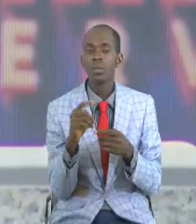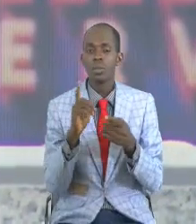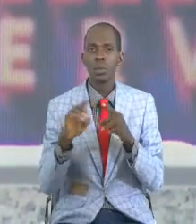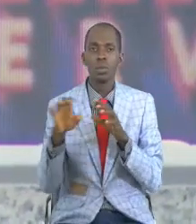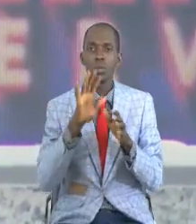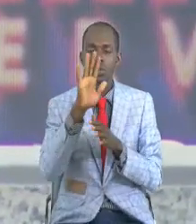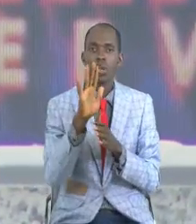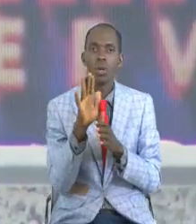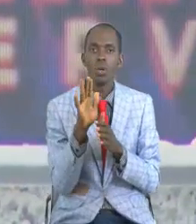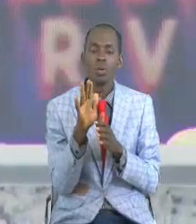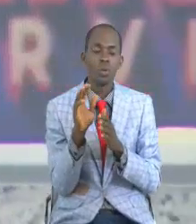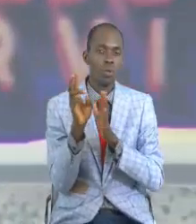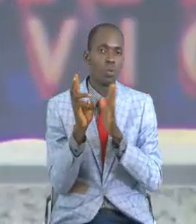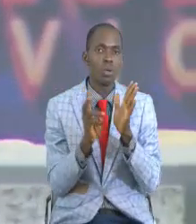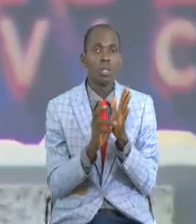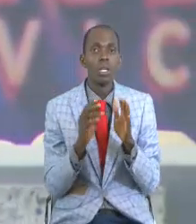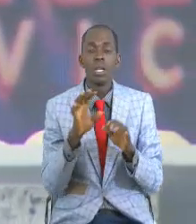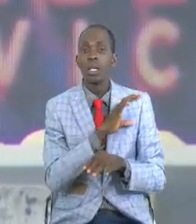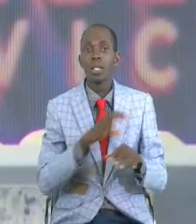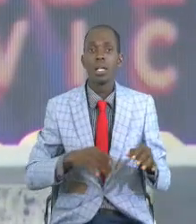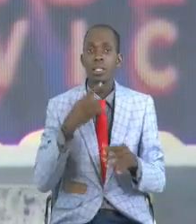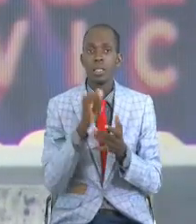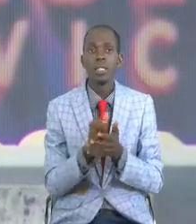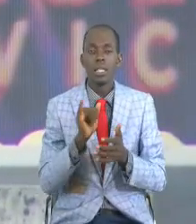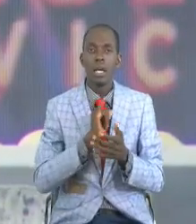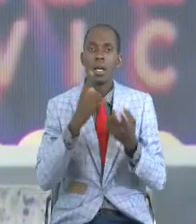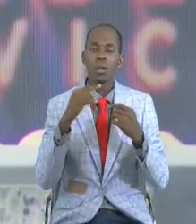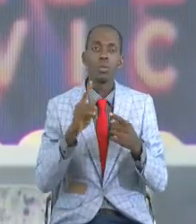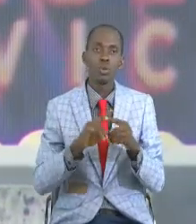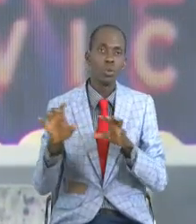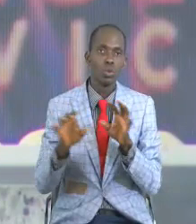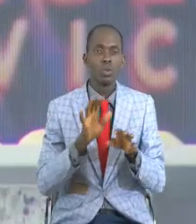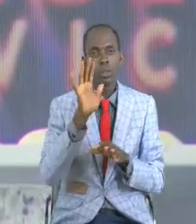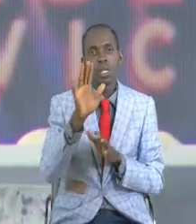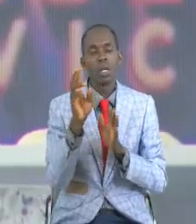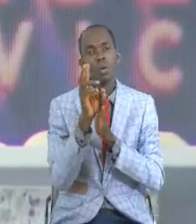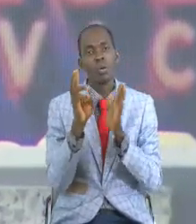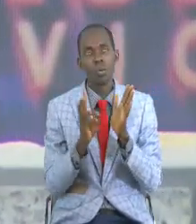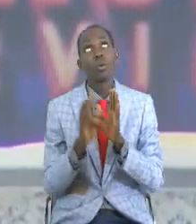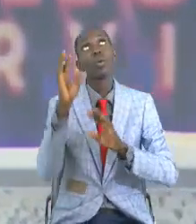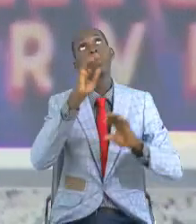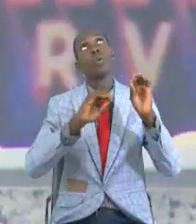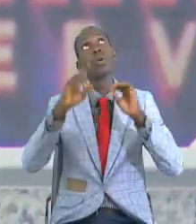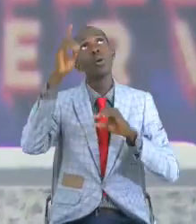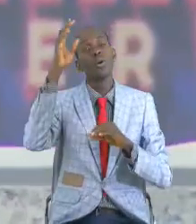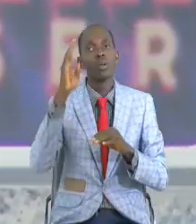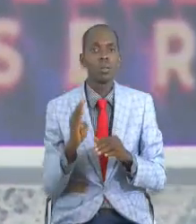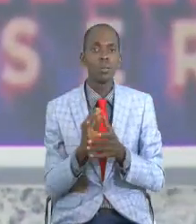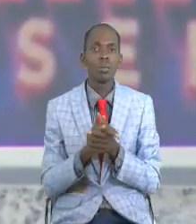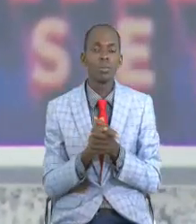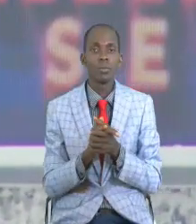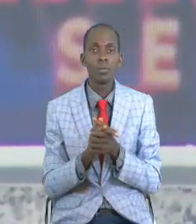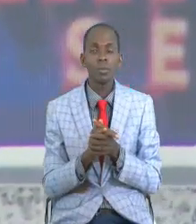God. Christ said, I come to do thy will, O God. Now, the